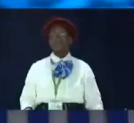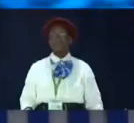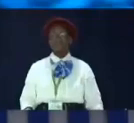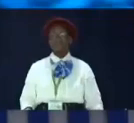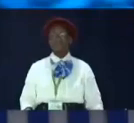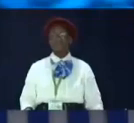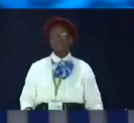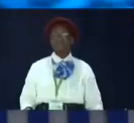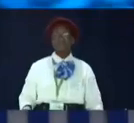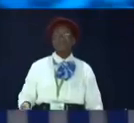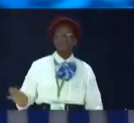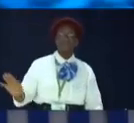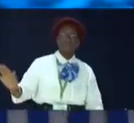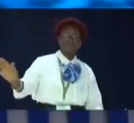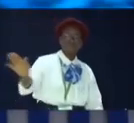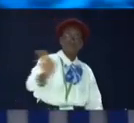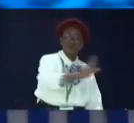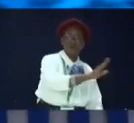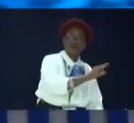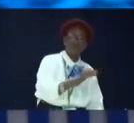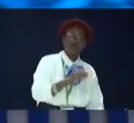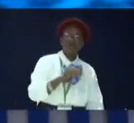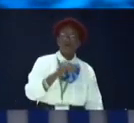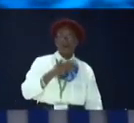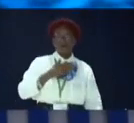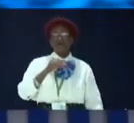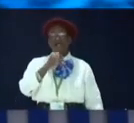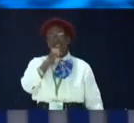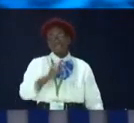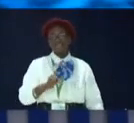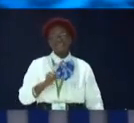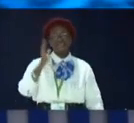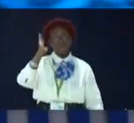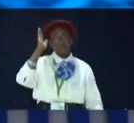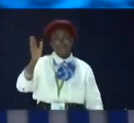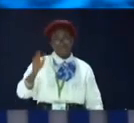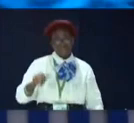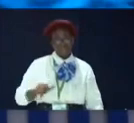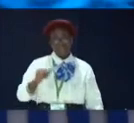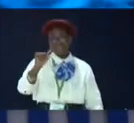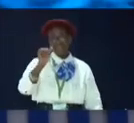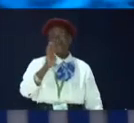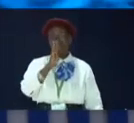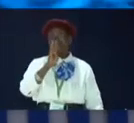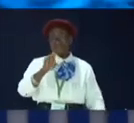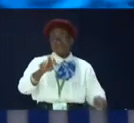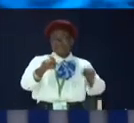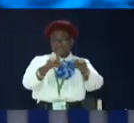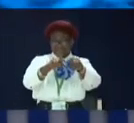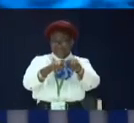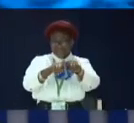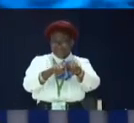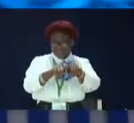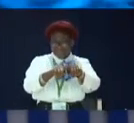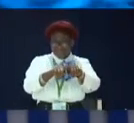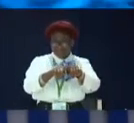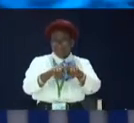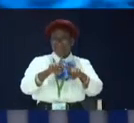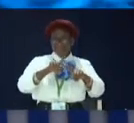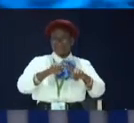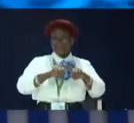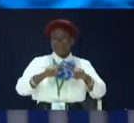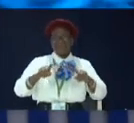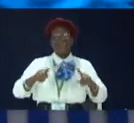Your age will still be the same. Your modun ti won pe ona ni wa si ma je. But your